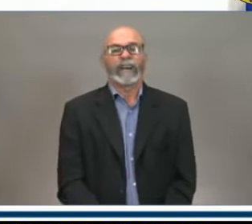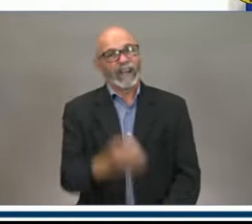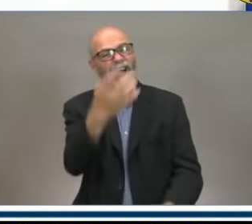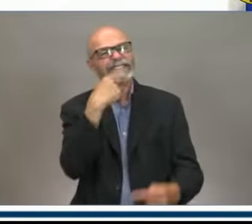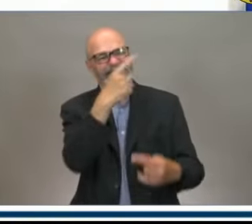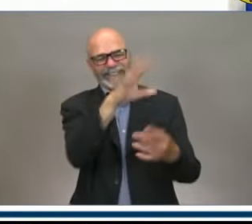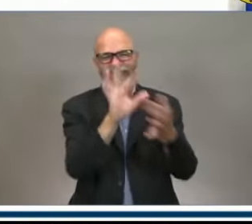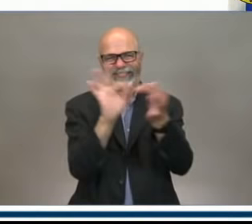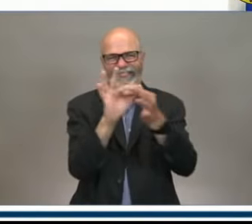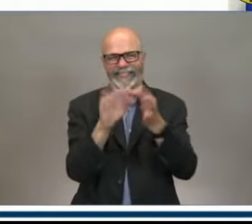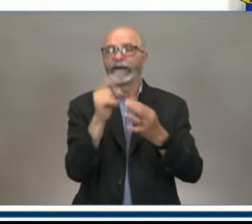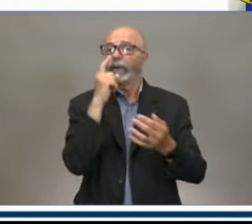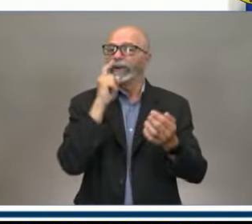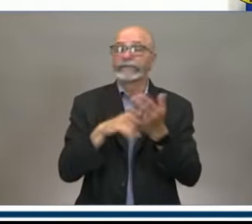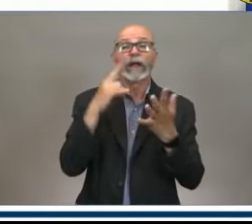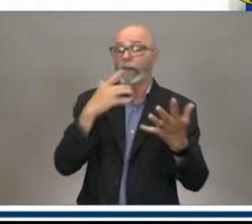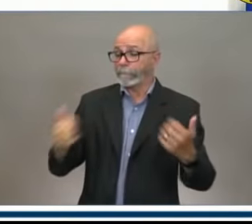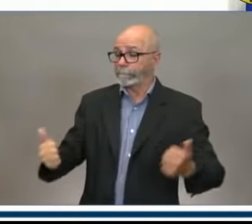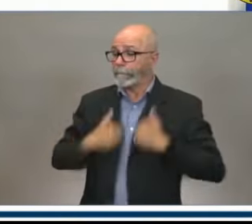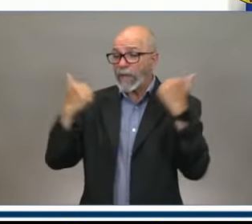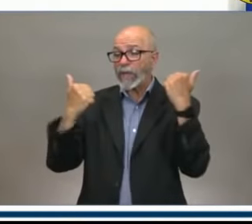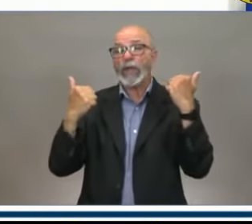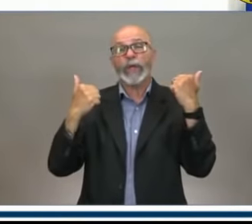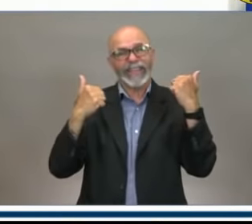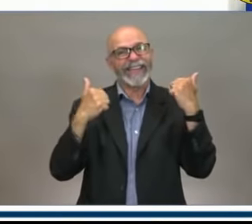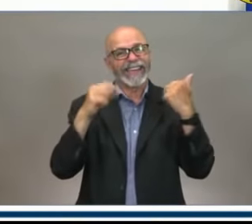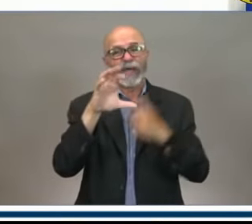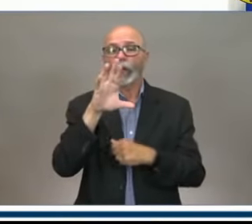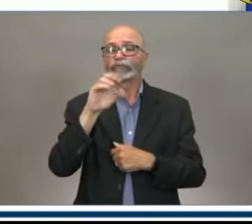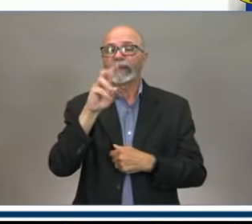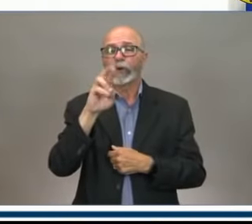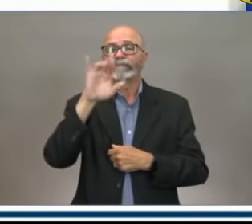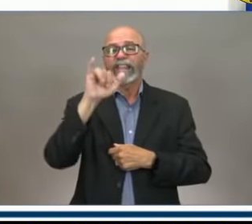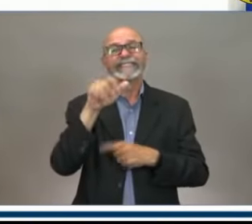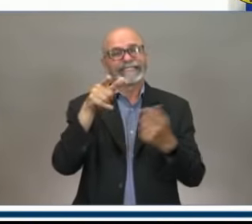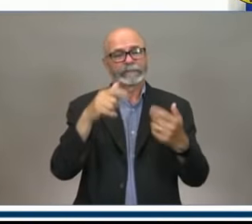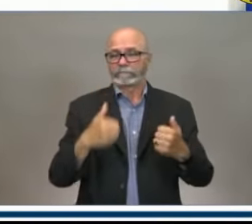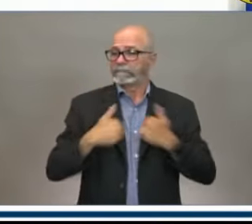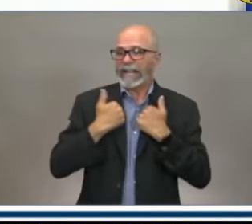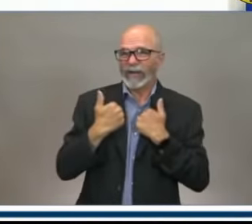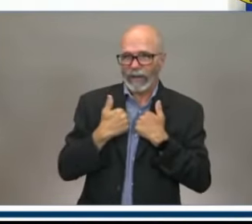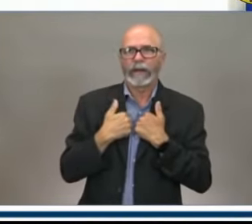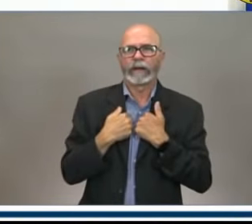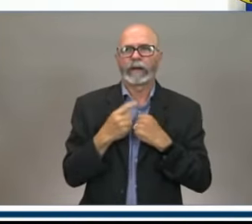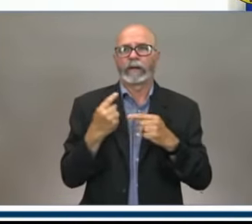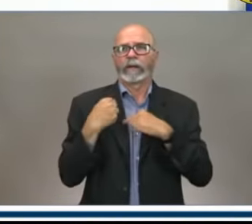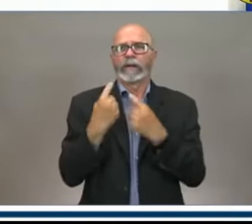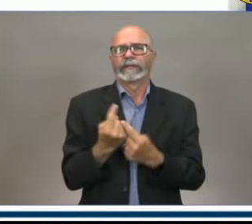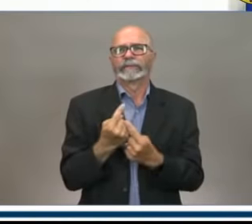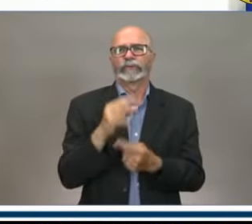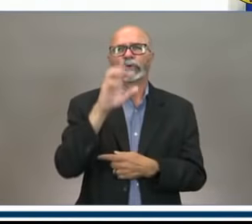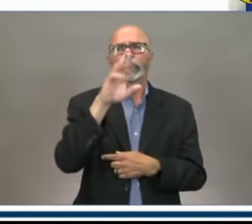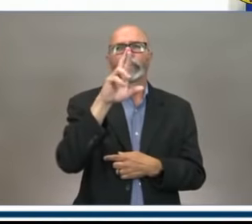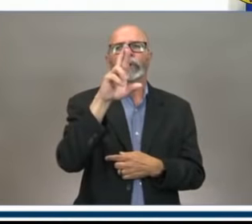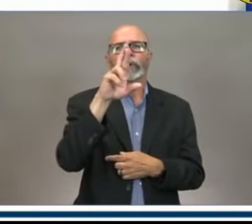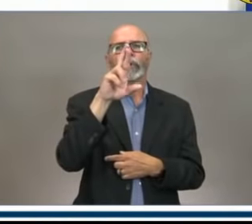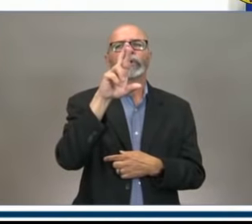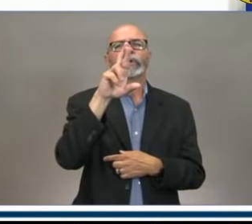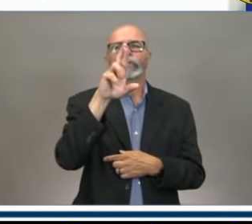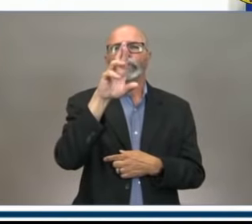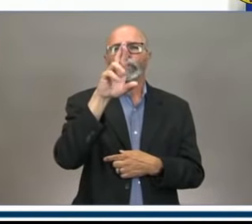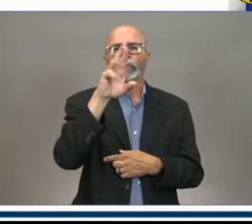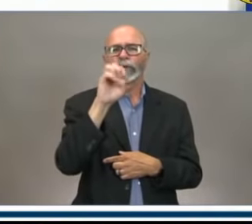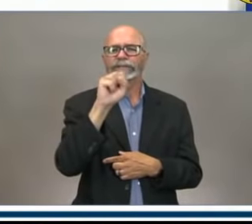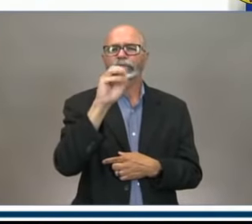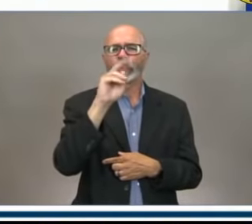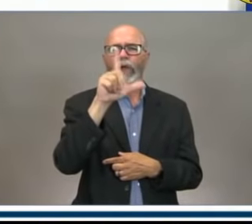cases. Just wonder if you can speak a little bit more in depth to the rationale why that language changed. And I did notice that number kind of went down. I think it was